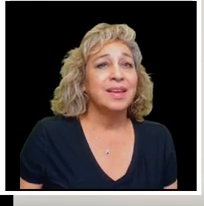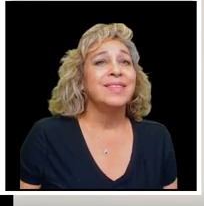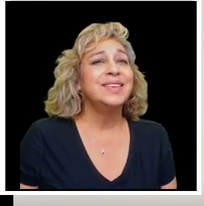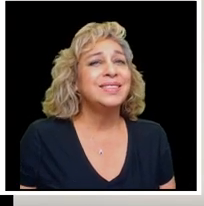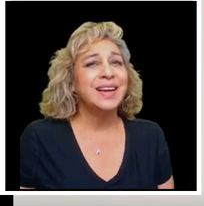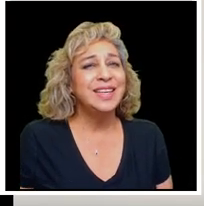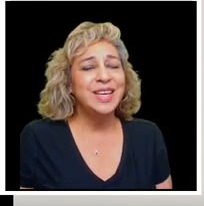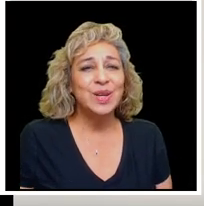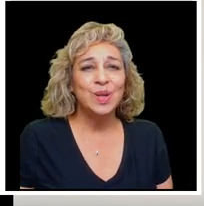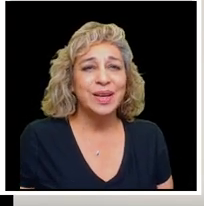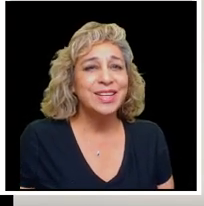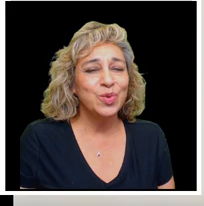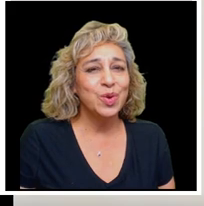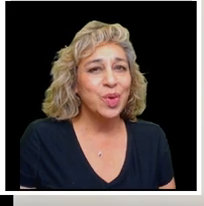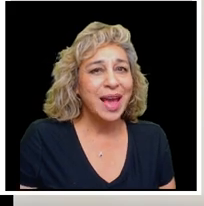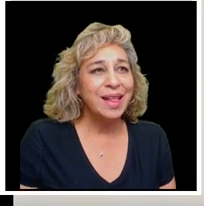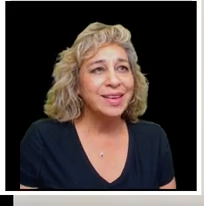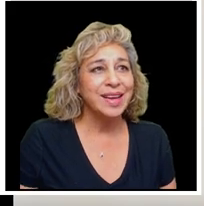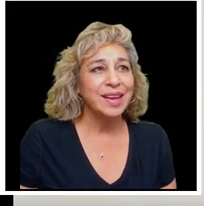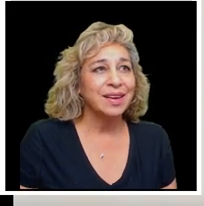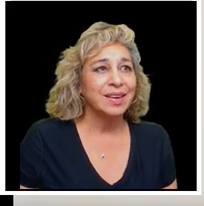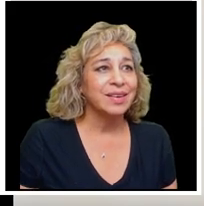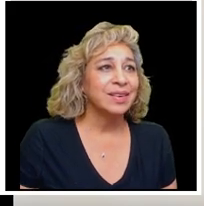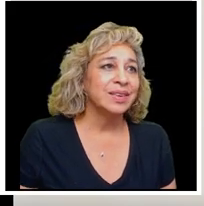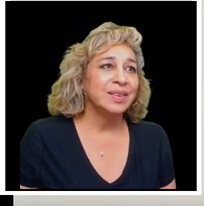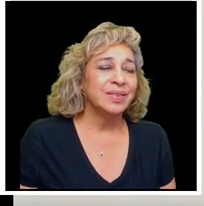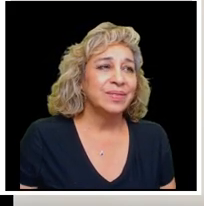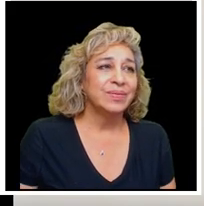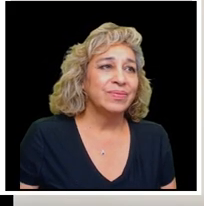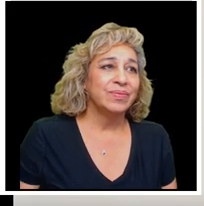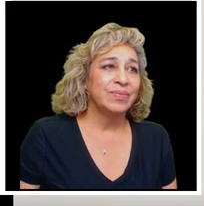this ideal into a reality